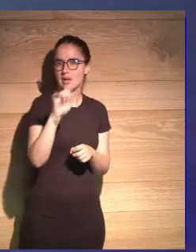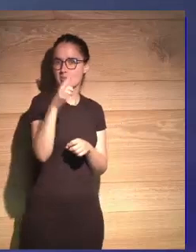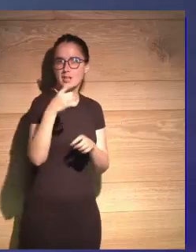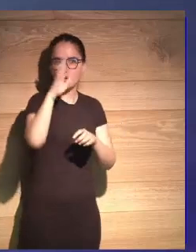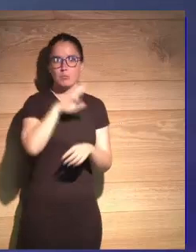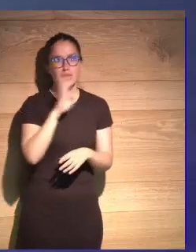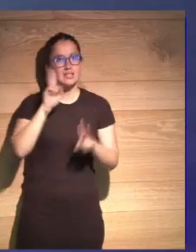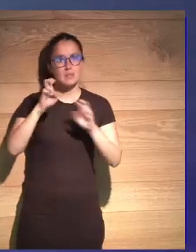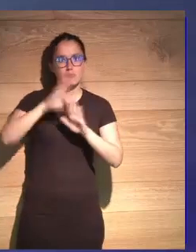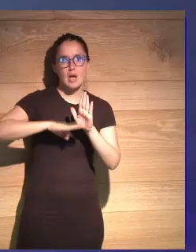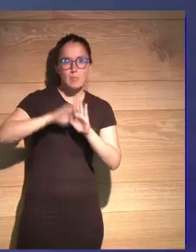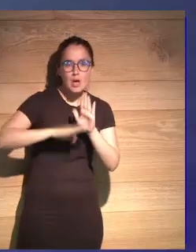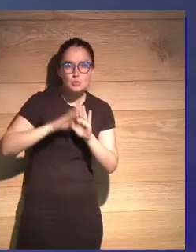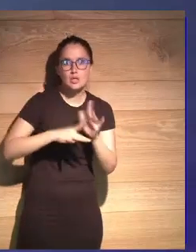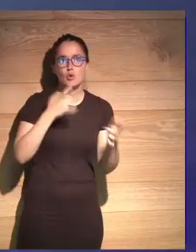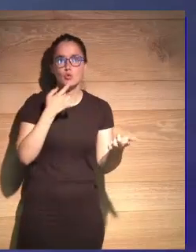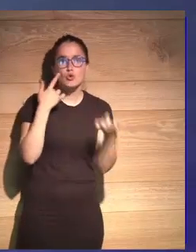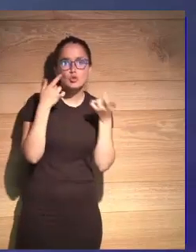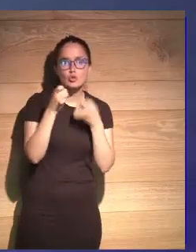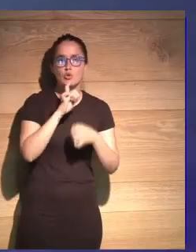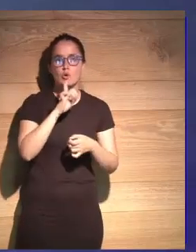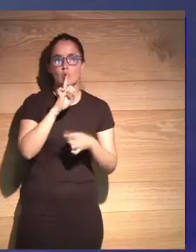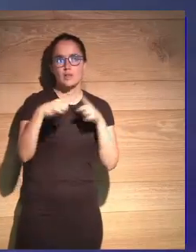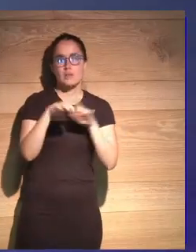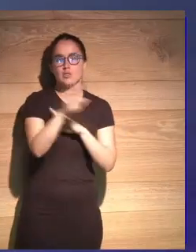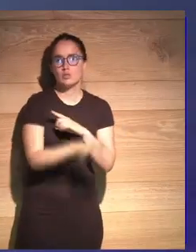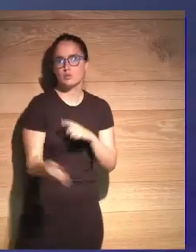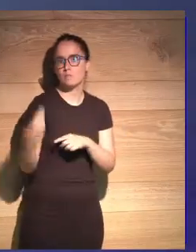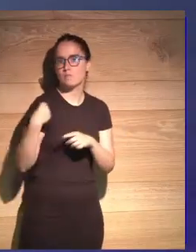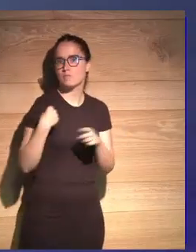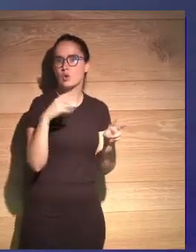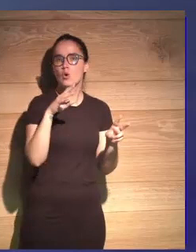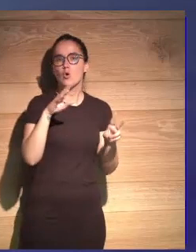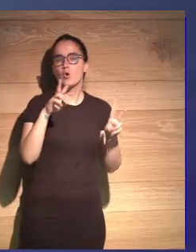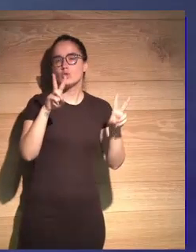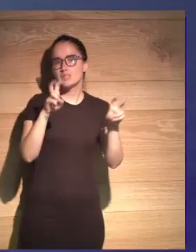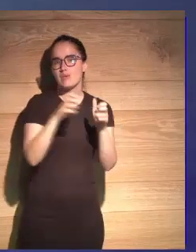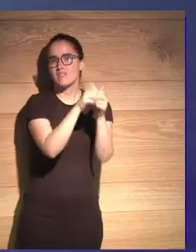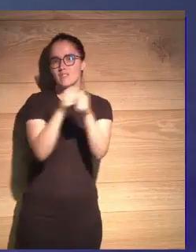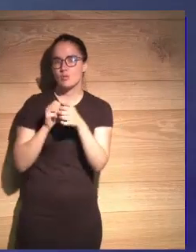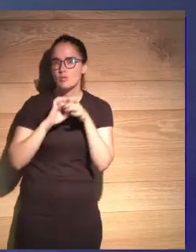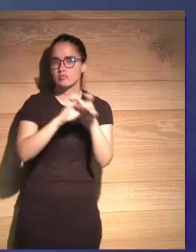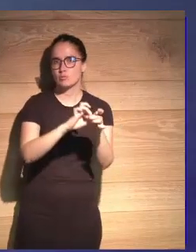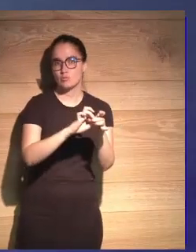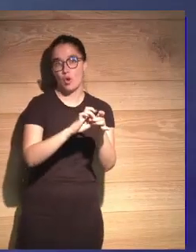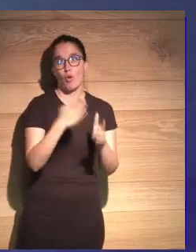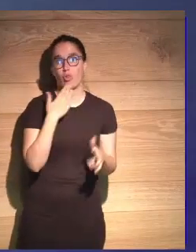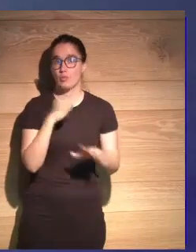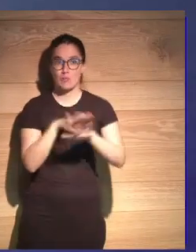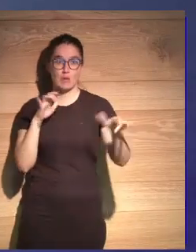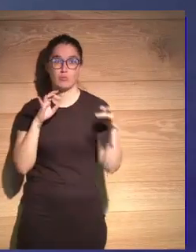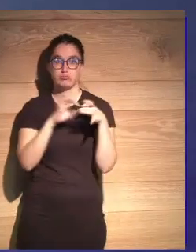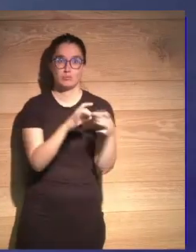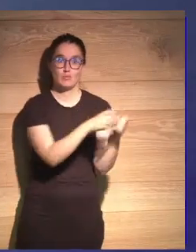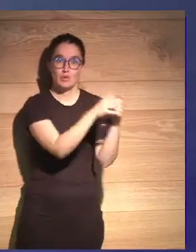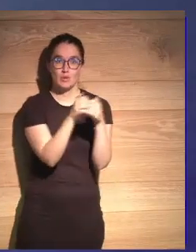a central topic. We get many questions from parents and we get many comments from